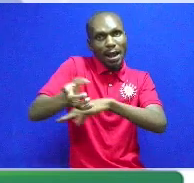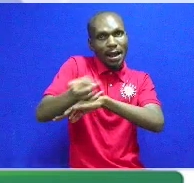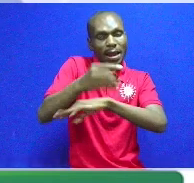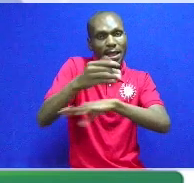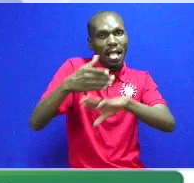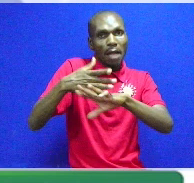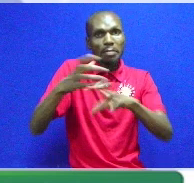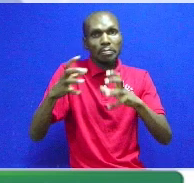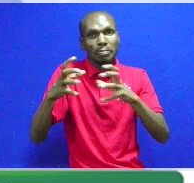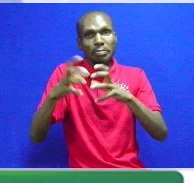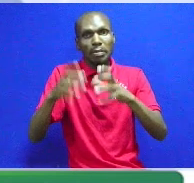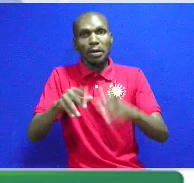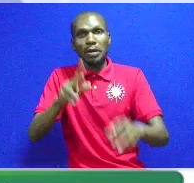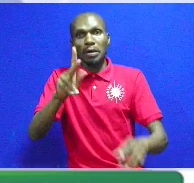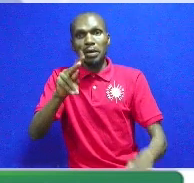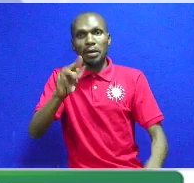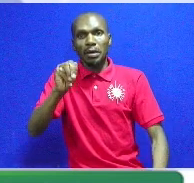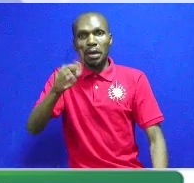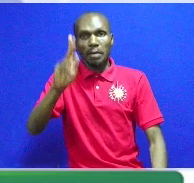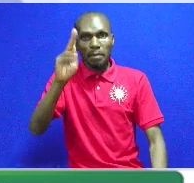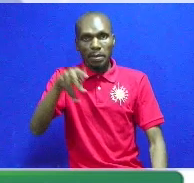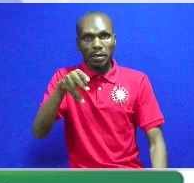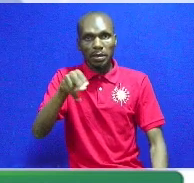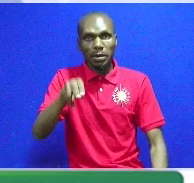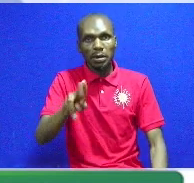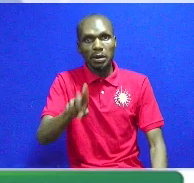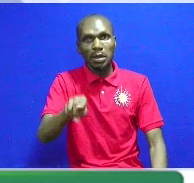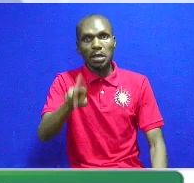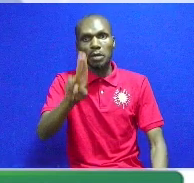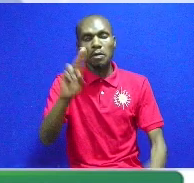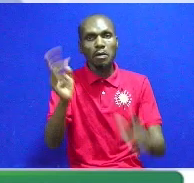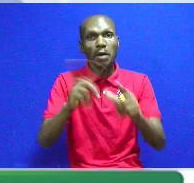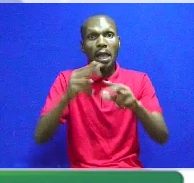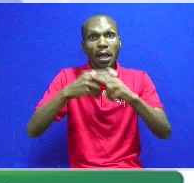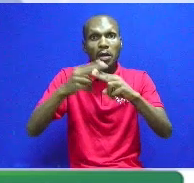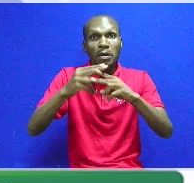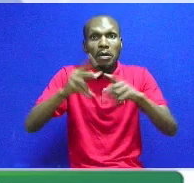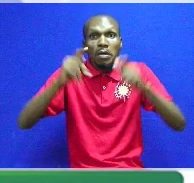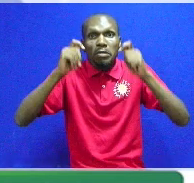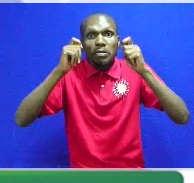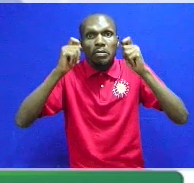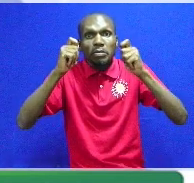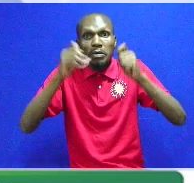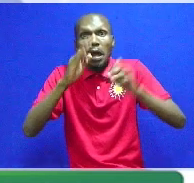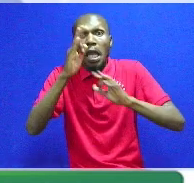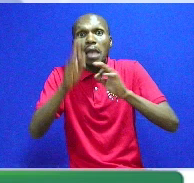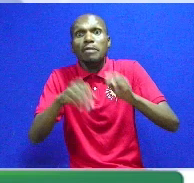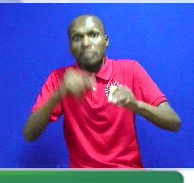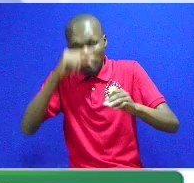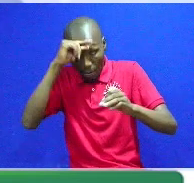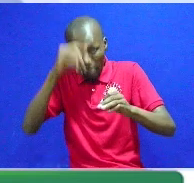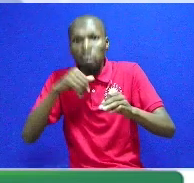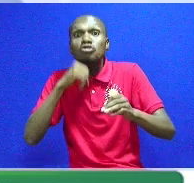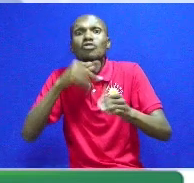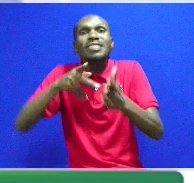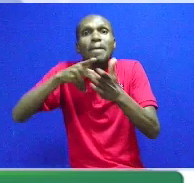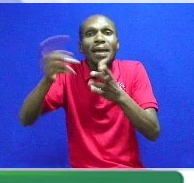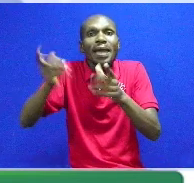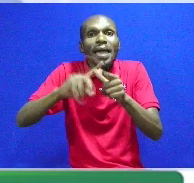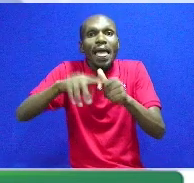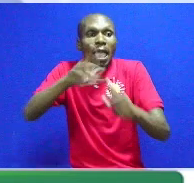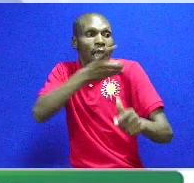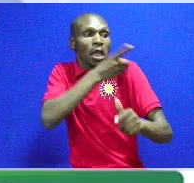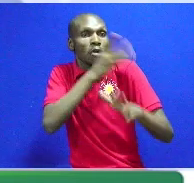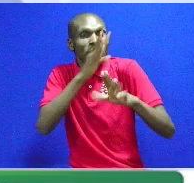kereke abanyagetari ke MPDU giyate yabuna mbachiko genda somugiro onya serikali cyo kubatoka kibese nakubaka nabanyagetari ko gwatakana